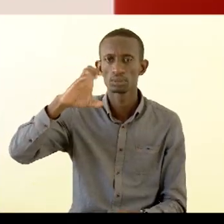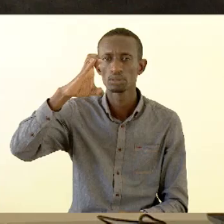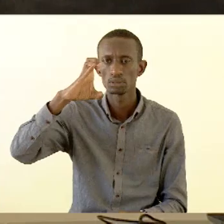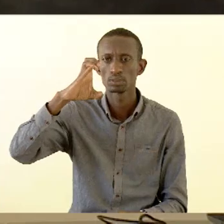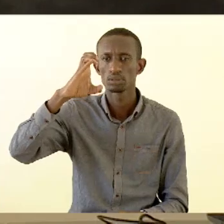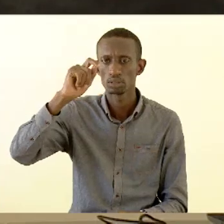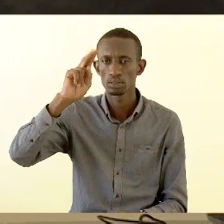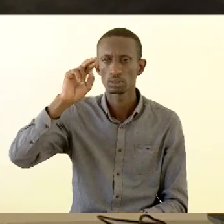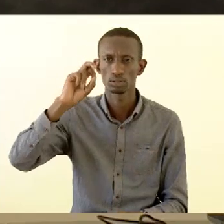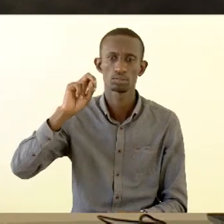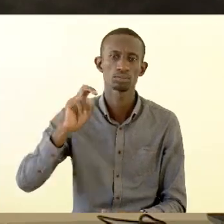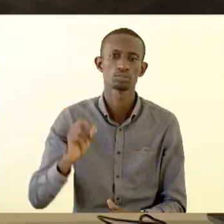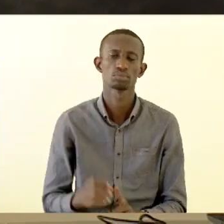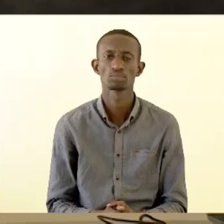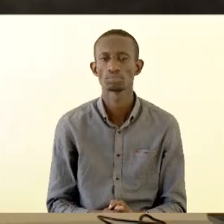Electron.